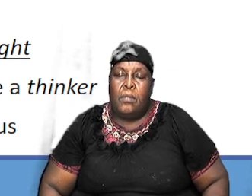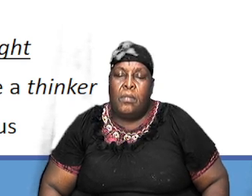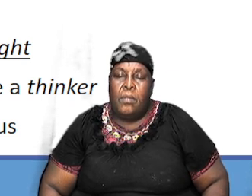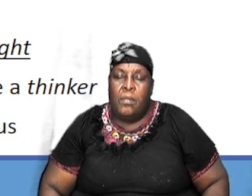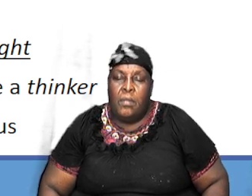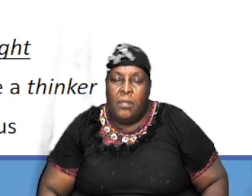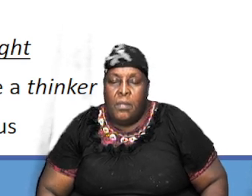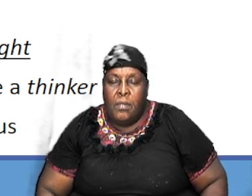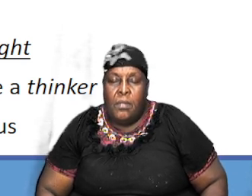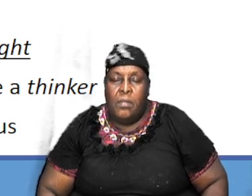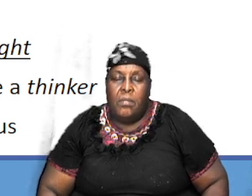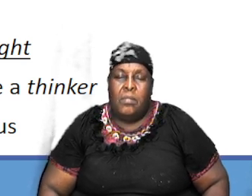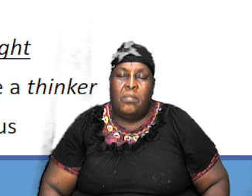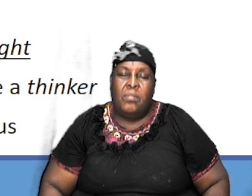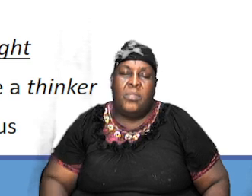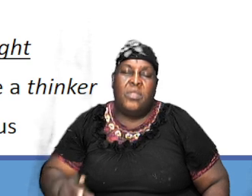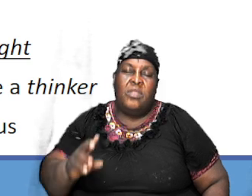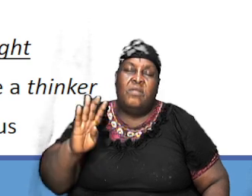of the gospel.